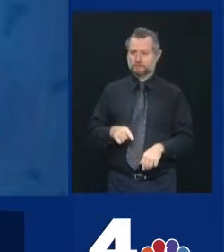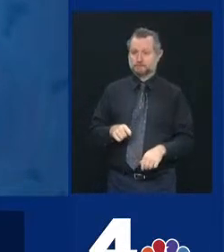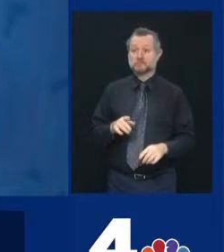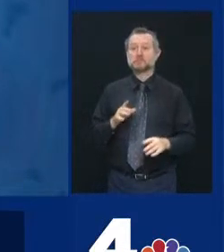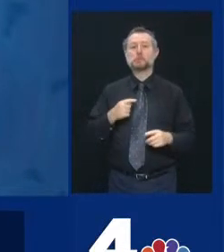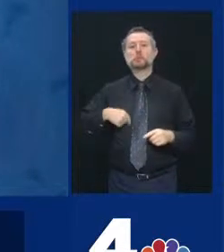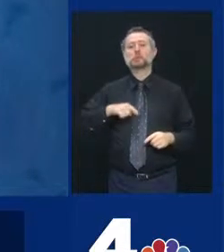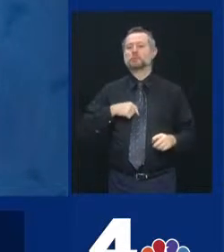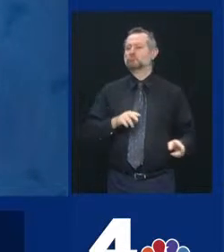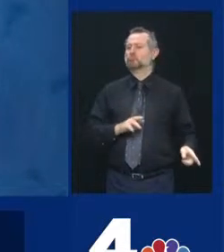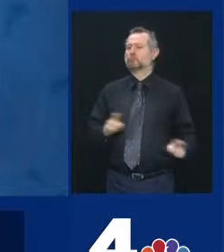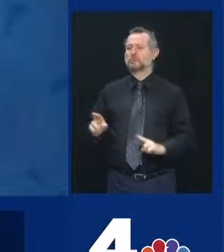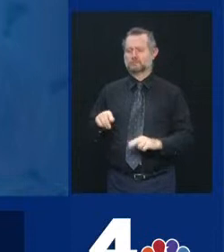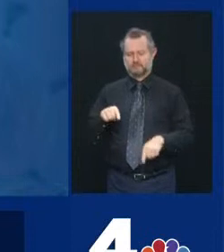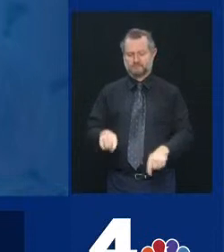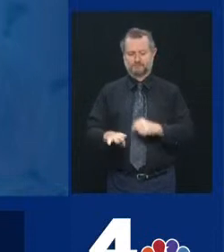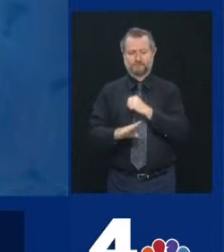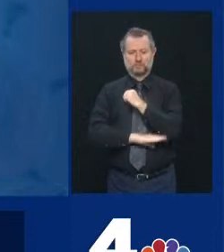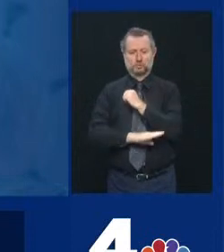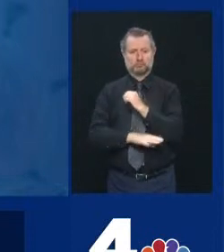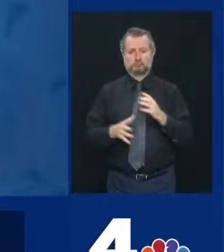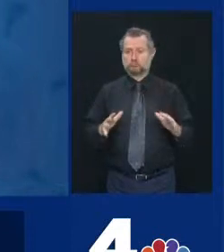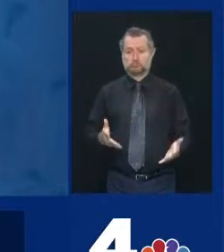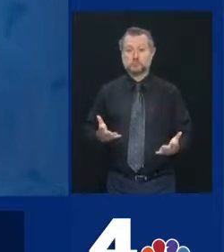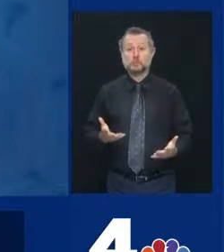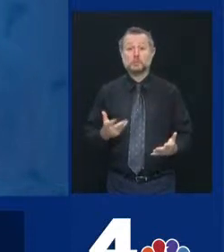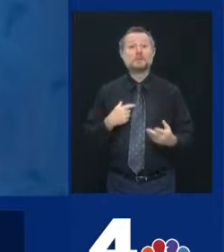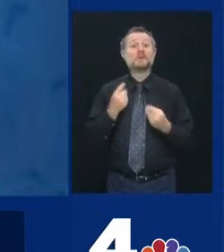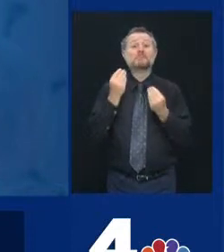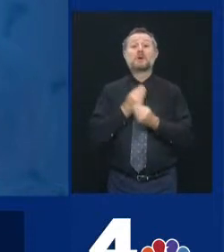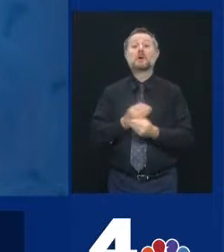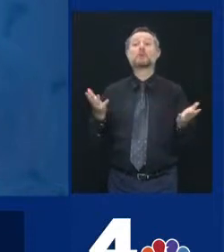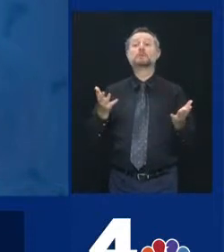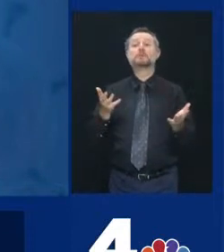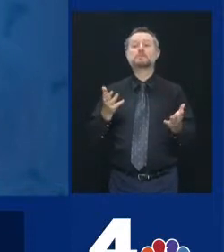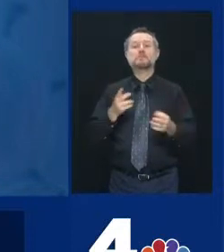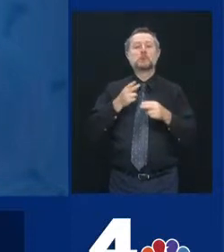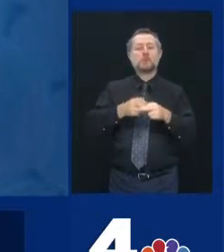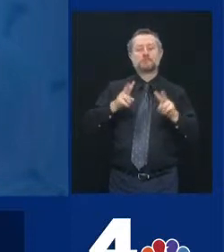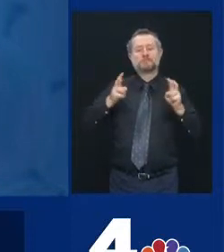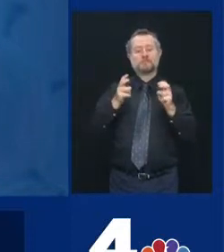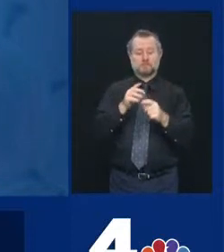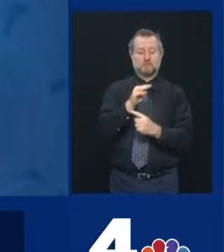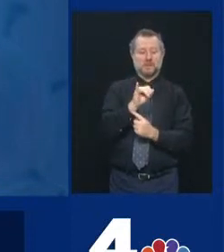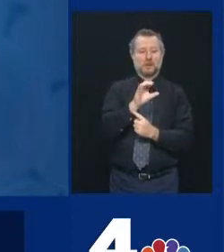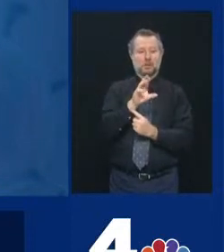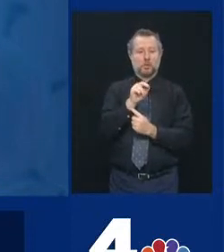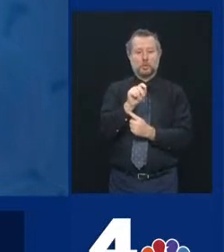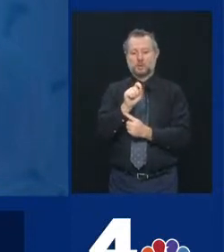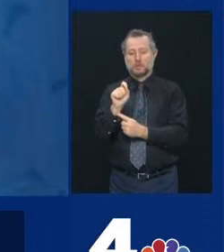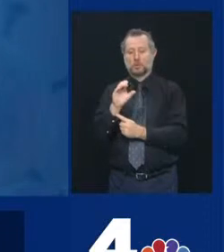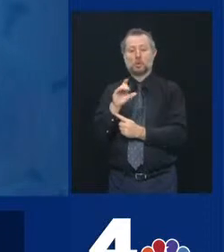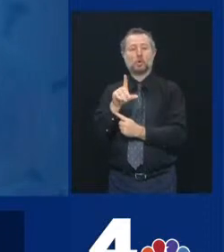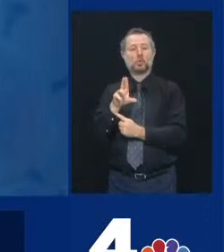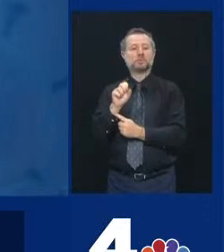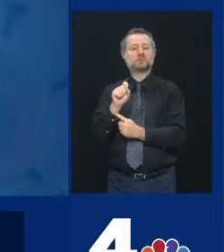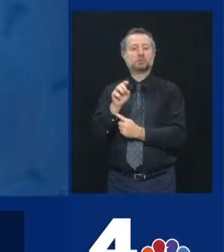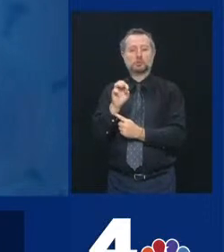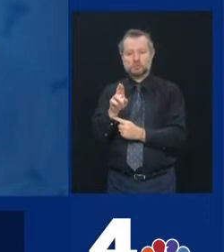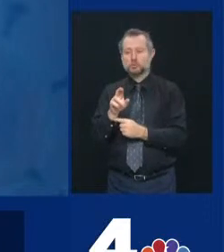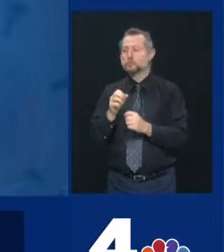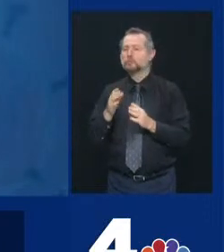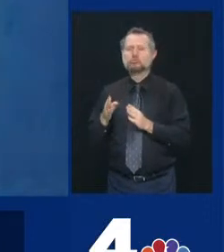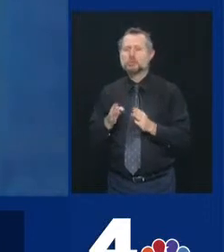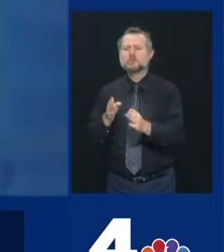fall. We announced our micro-cluster strategy, which is smarter, more sophisticated, more